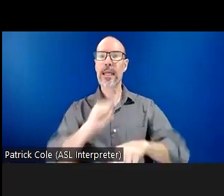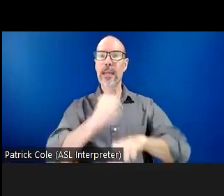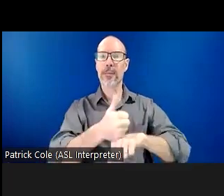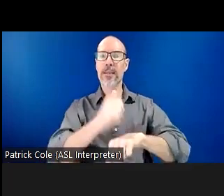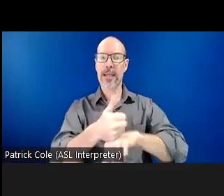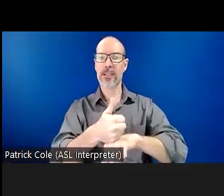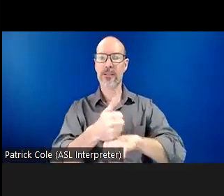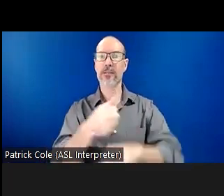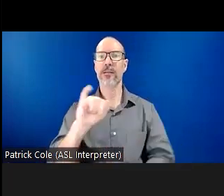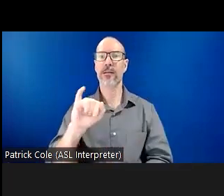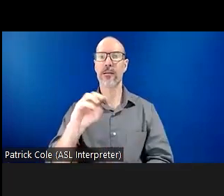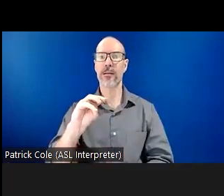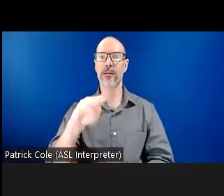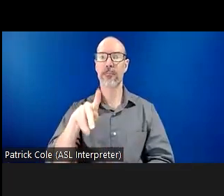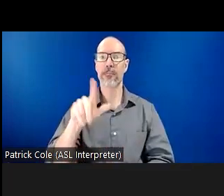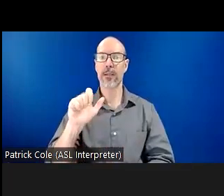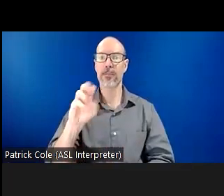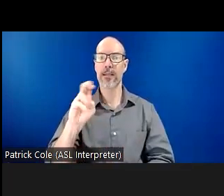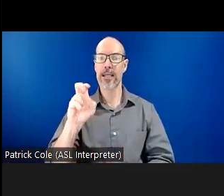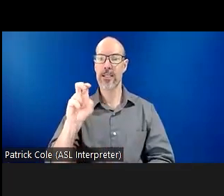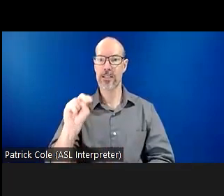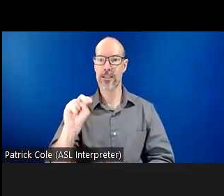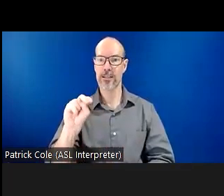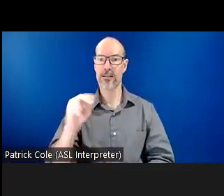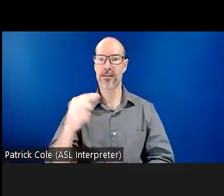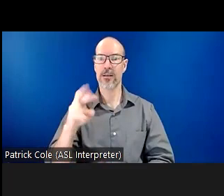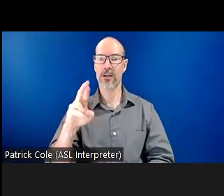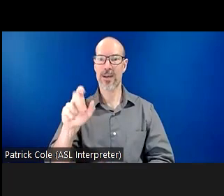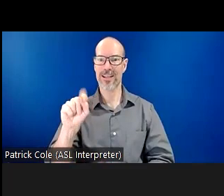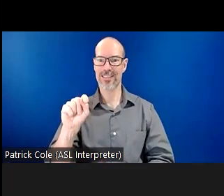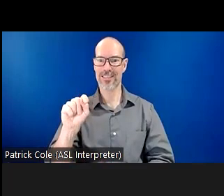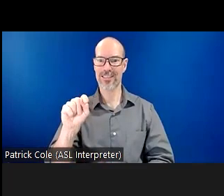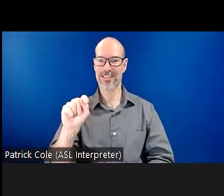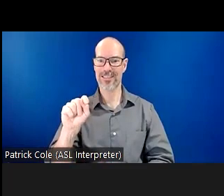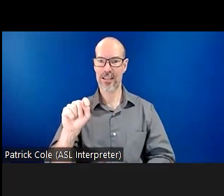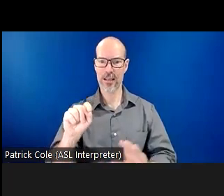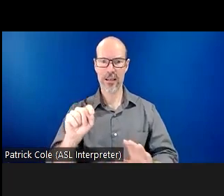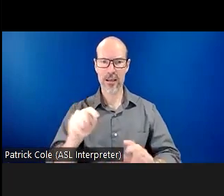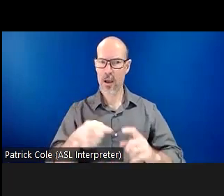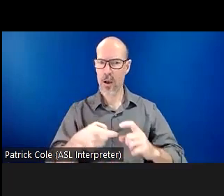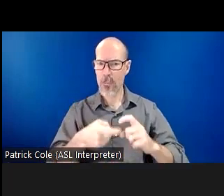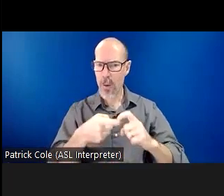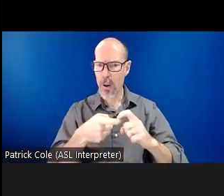So let's just pause there, following Maria Belen's cue. Any questions